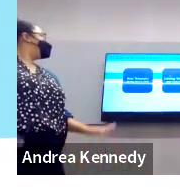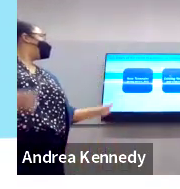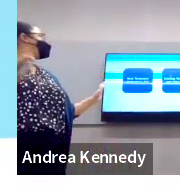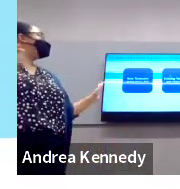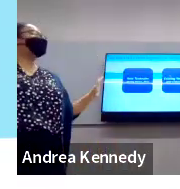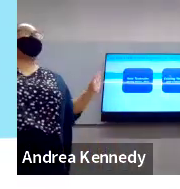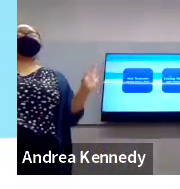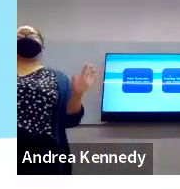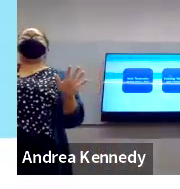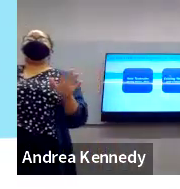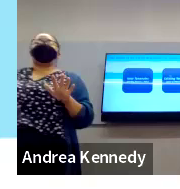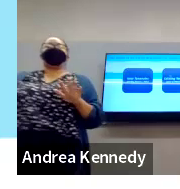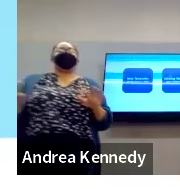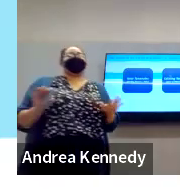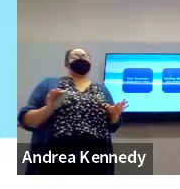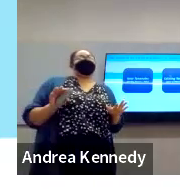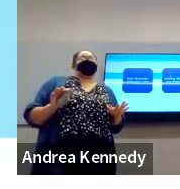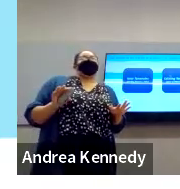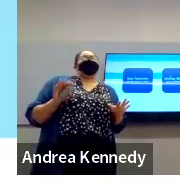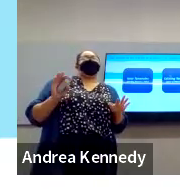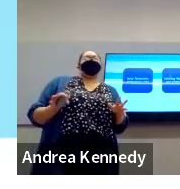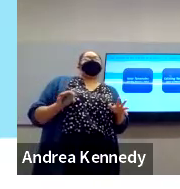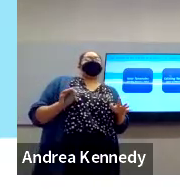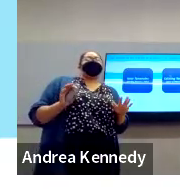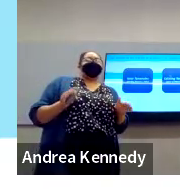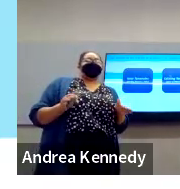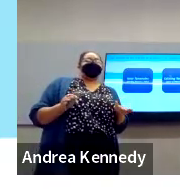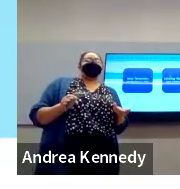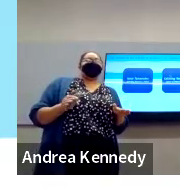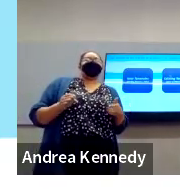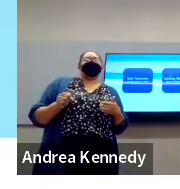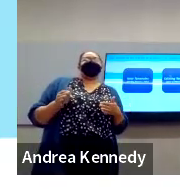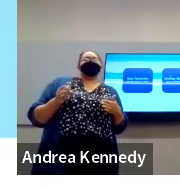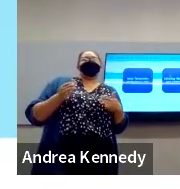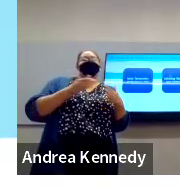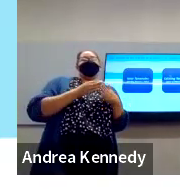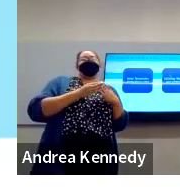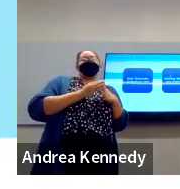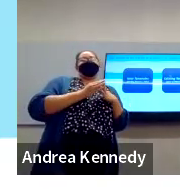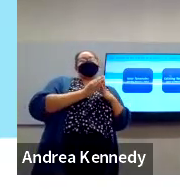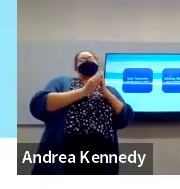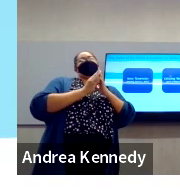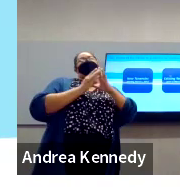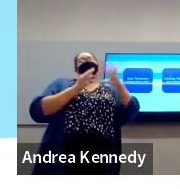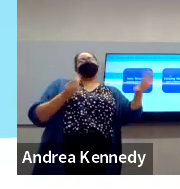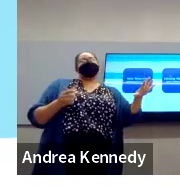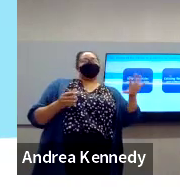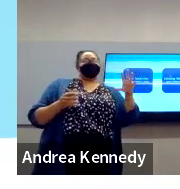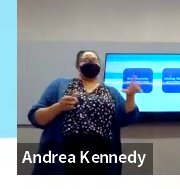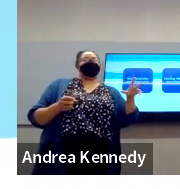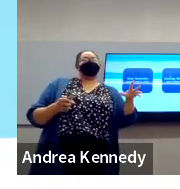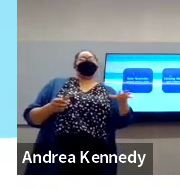So key points in the new regulations, it divides up sort of